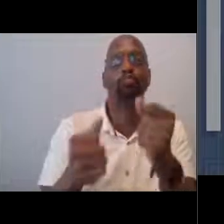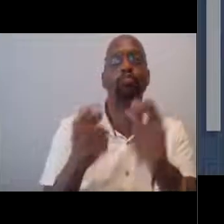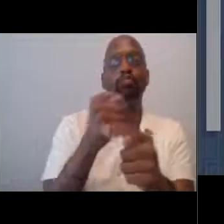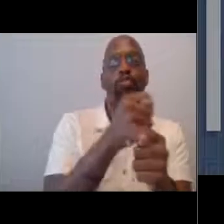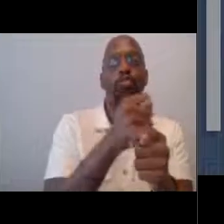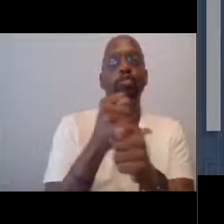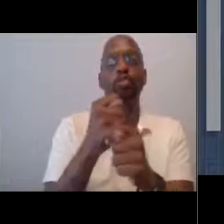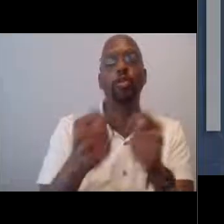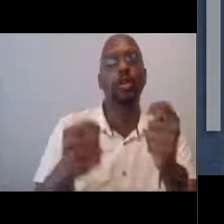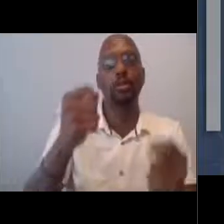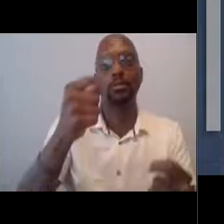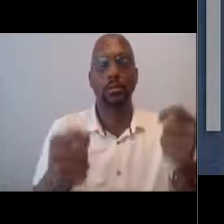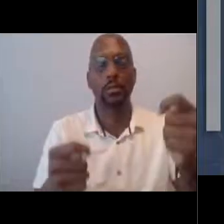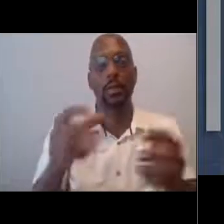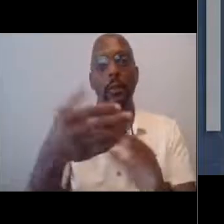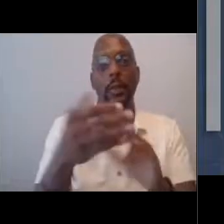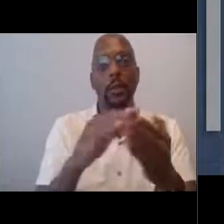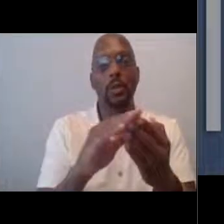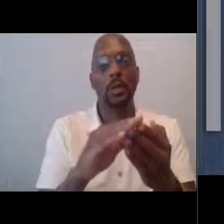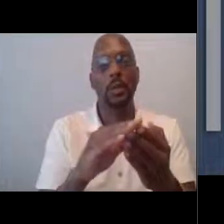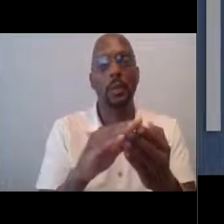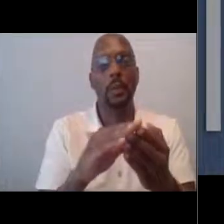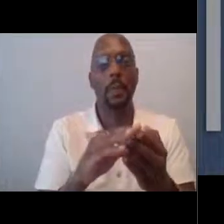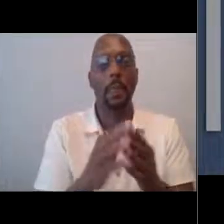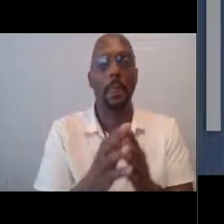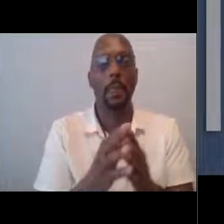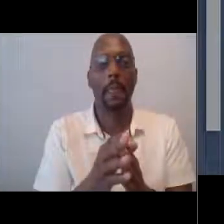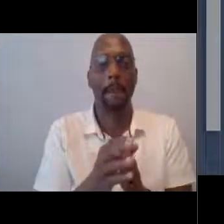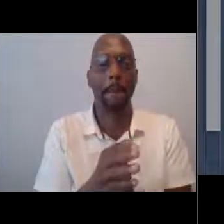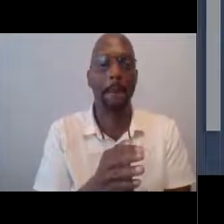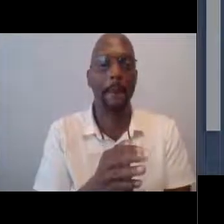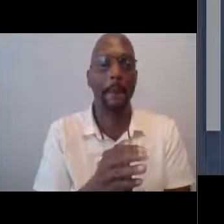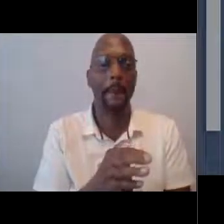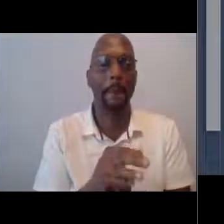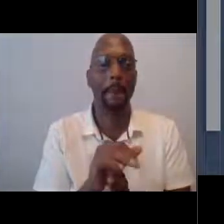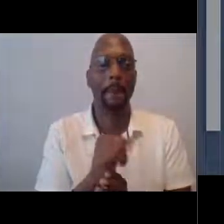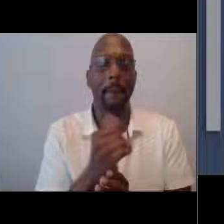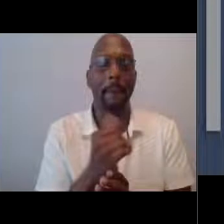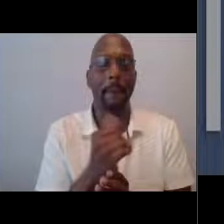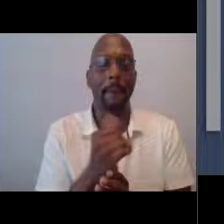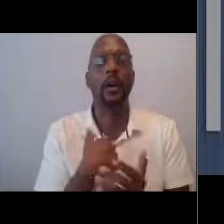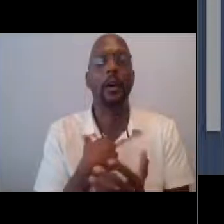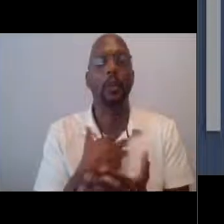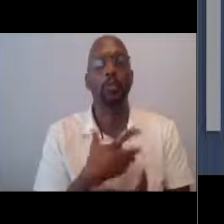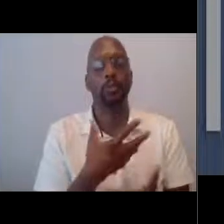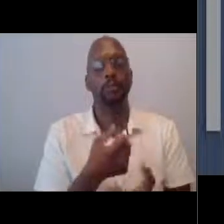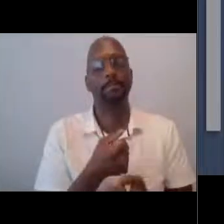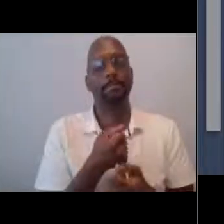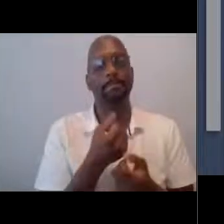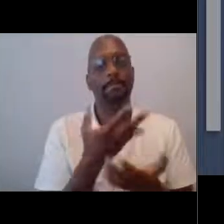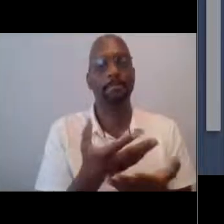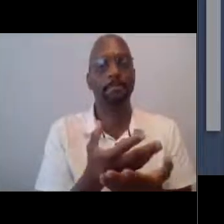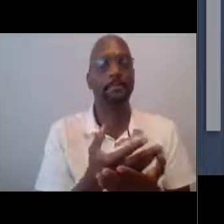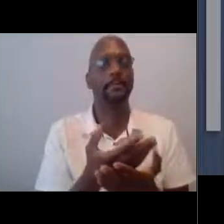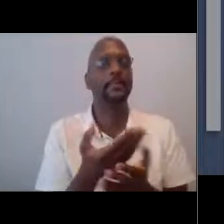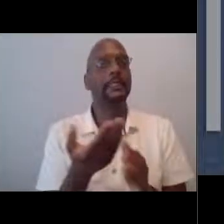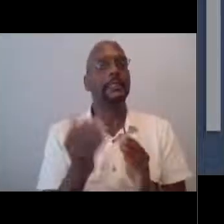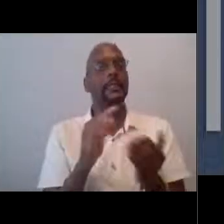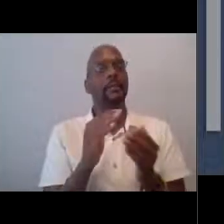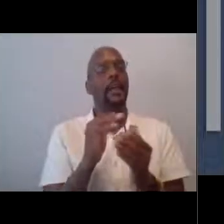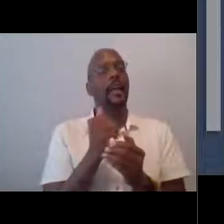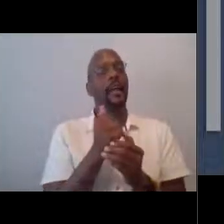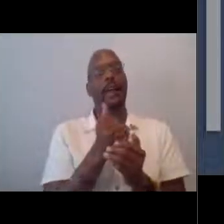that. Also, again, I want to express, it seems like I keep doing this every hearing, and